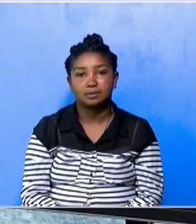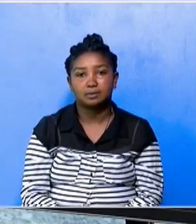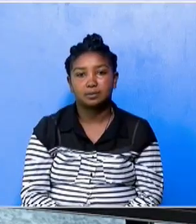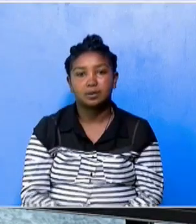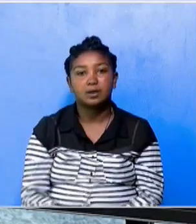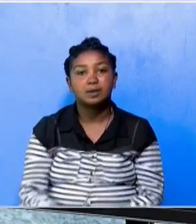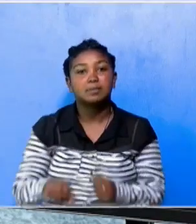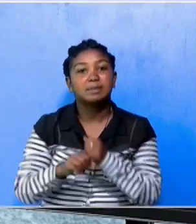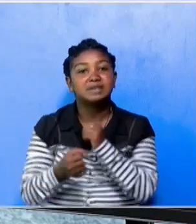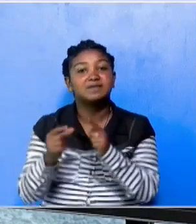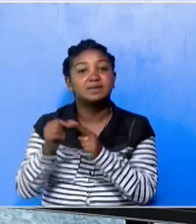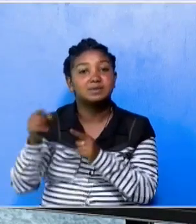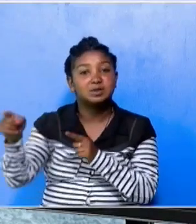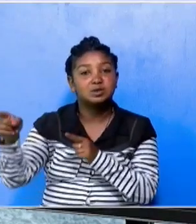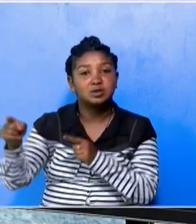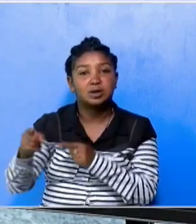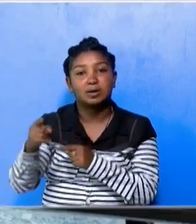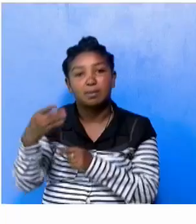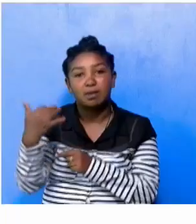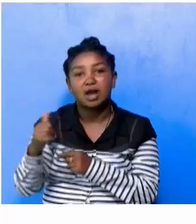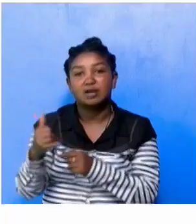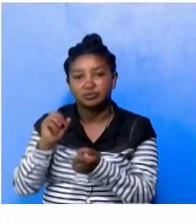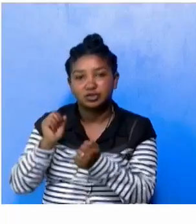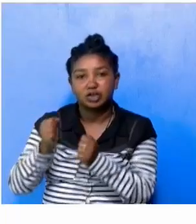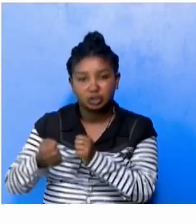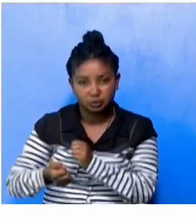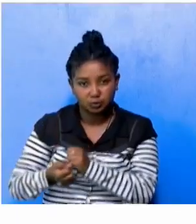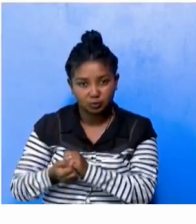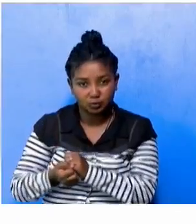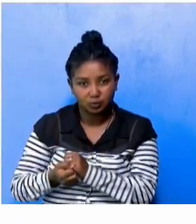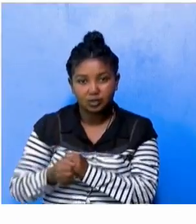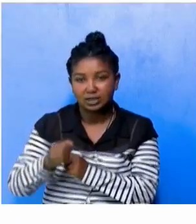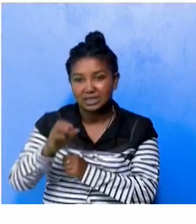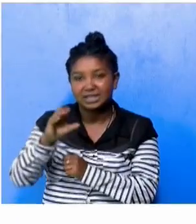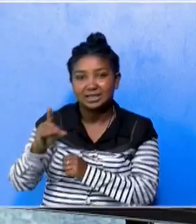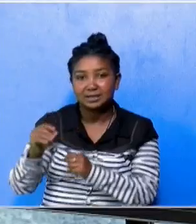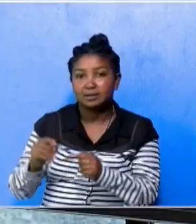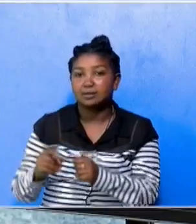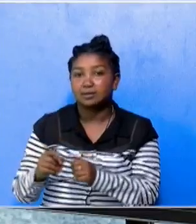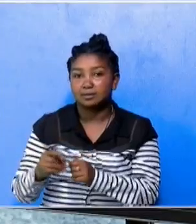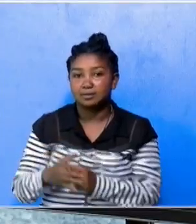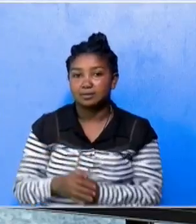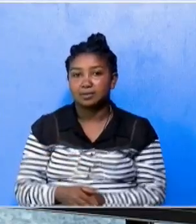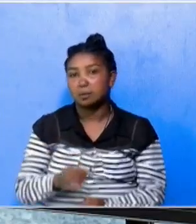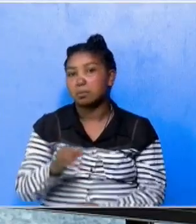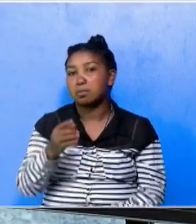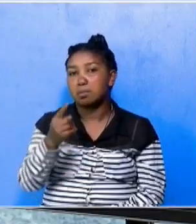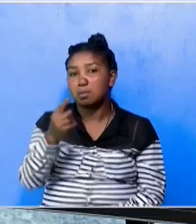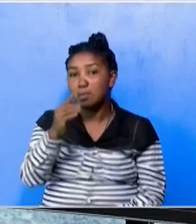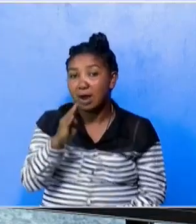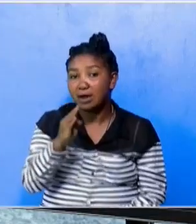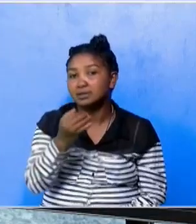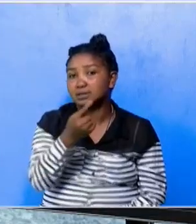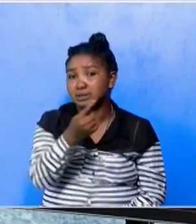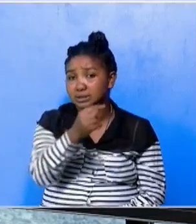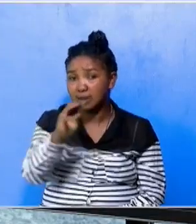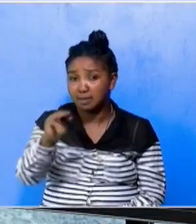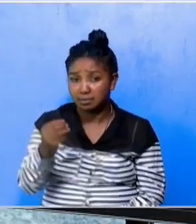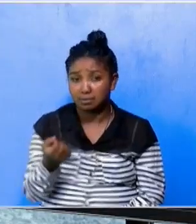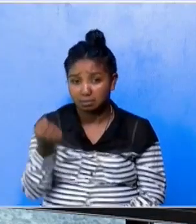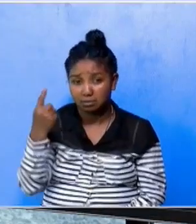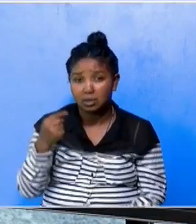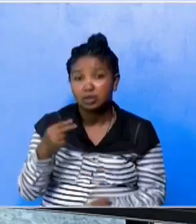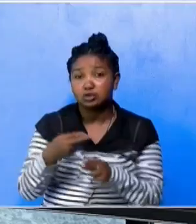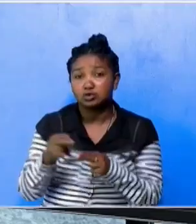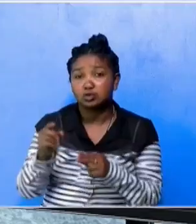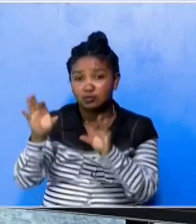base verb is in this sense play, so this should be changed into ed by them. Is it clear? So in